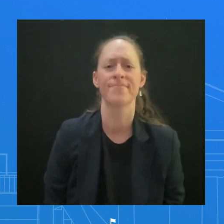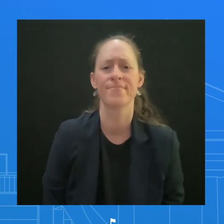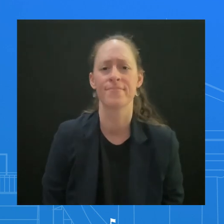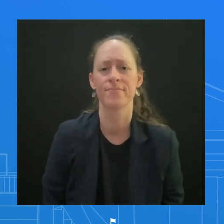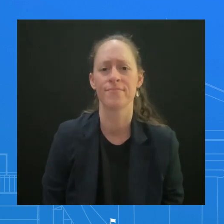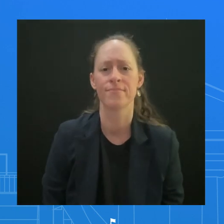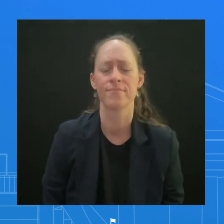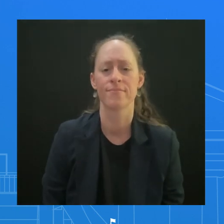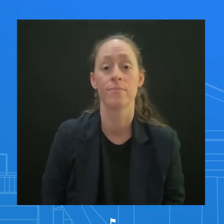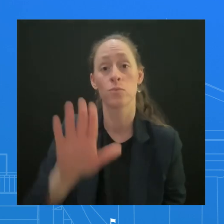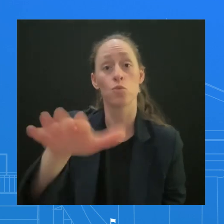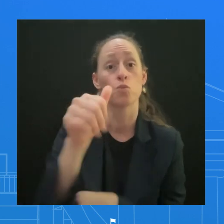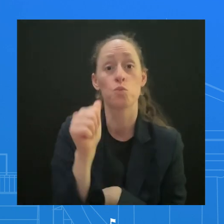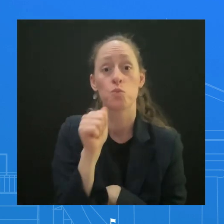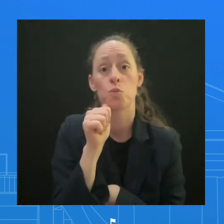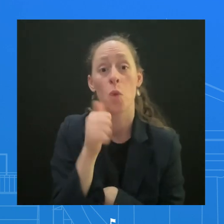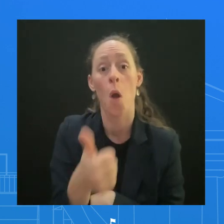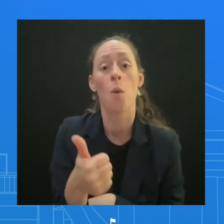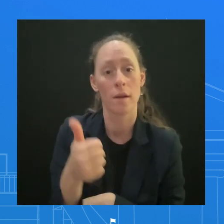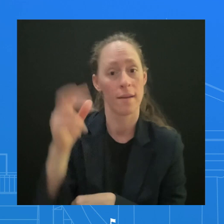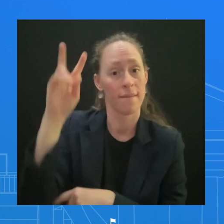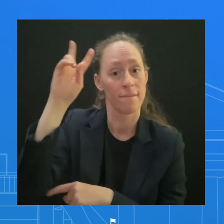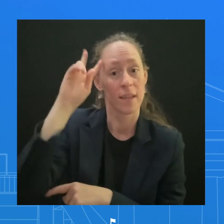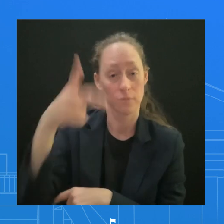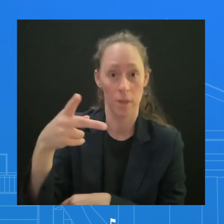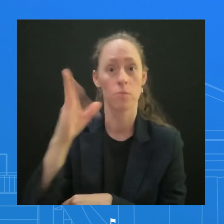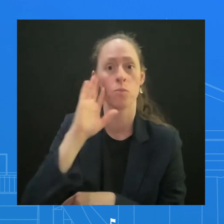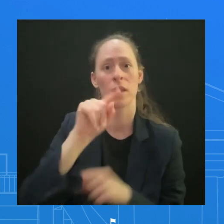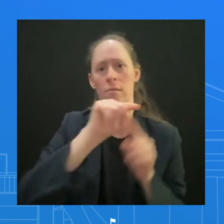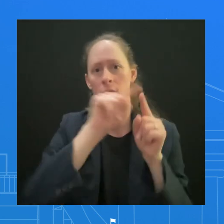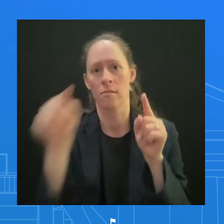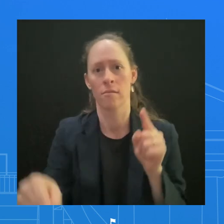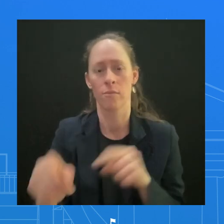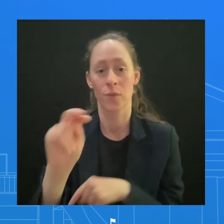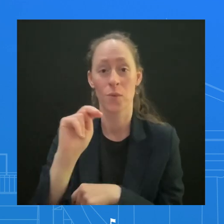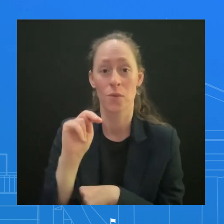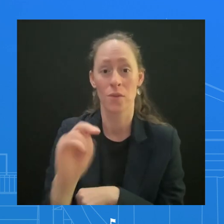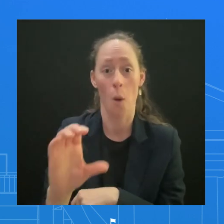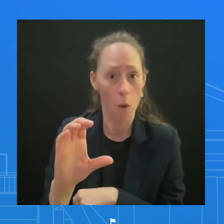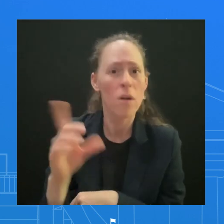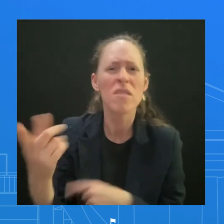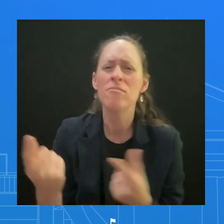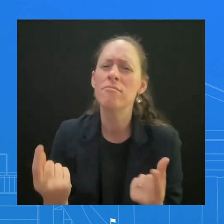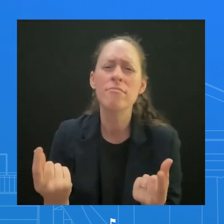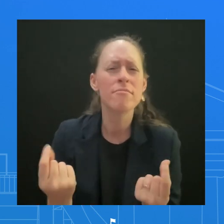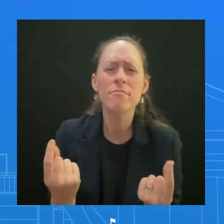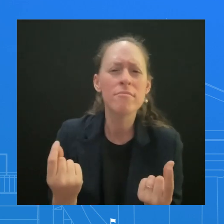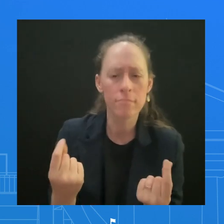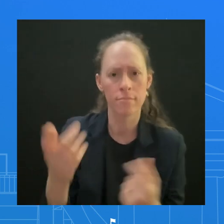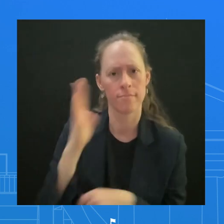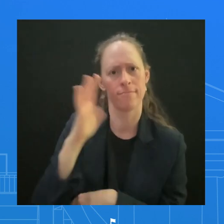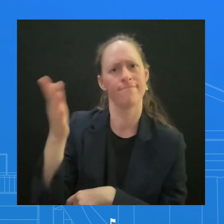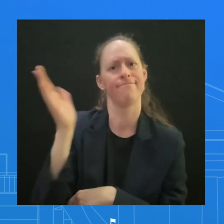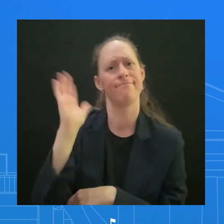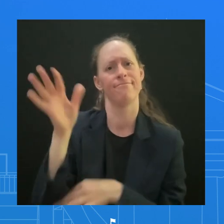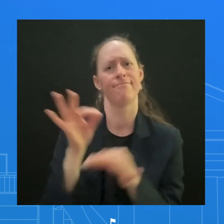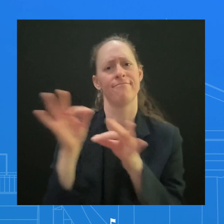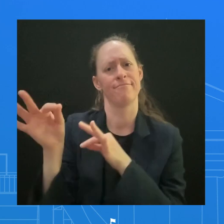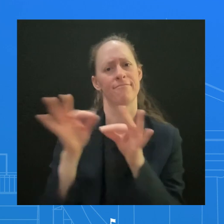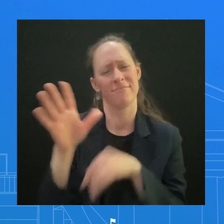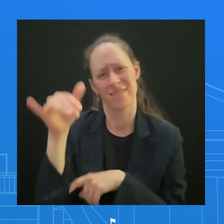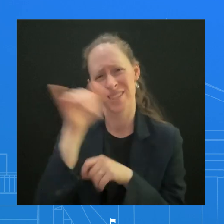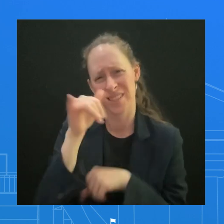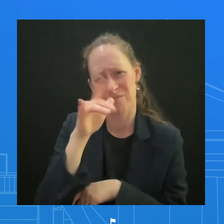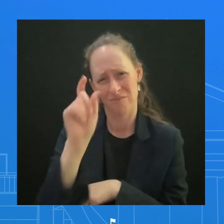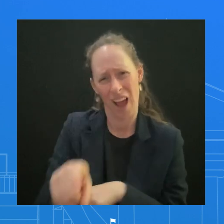leaders on the front lines of protecting abortion access in states across the country. And as you've seen tonight, the